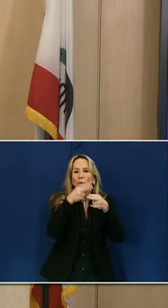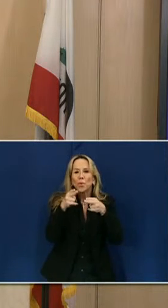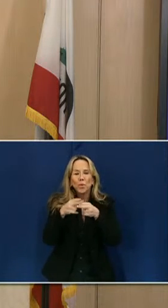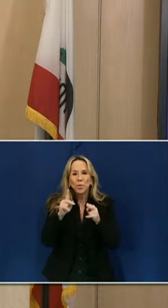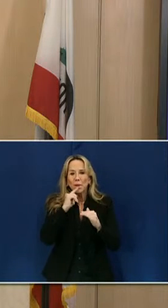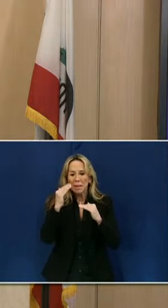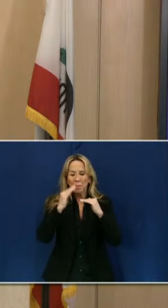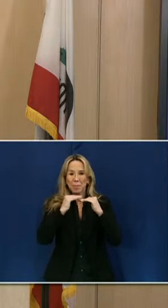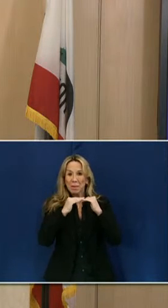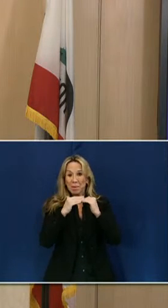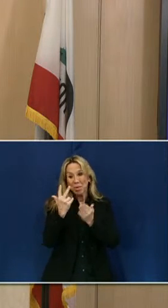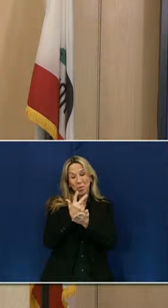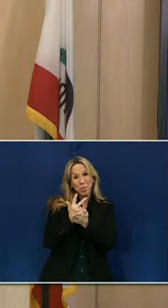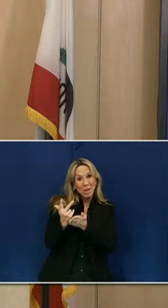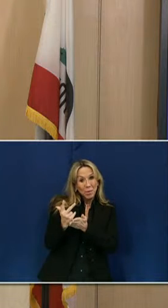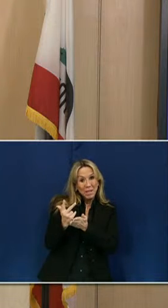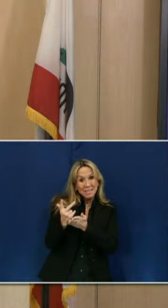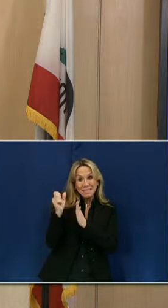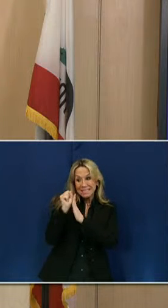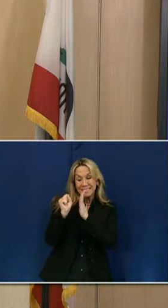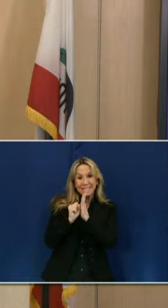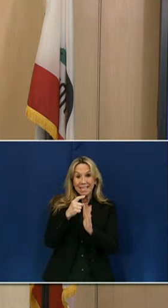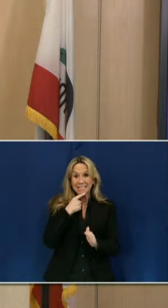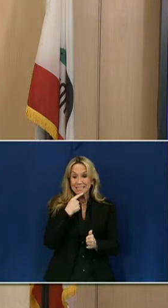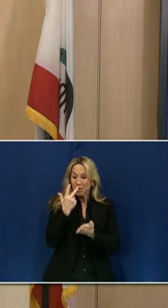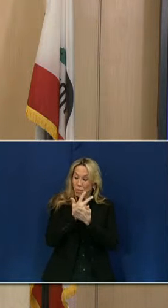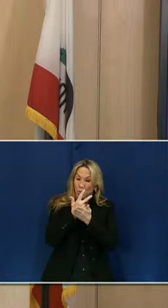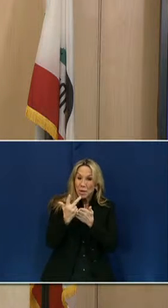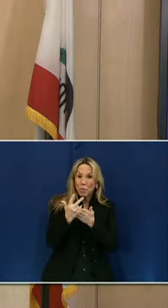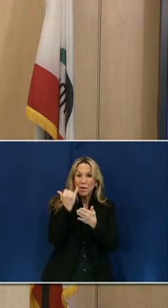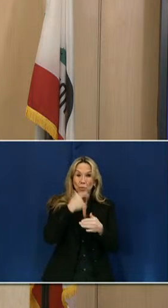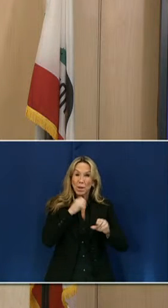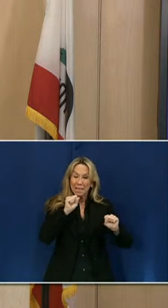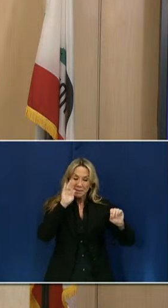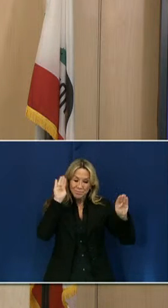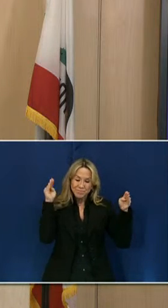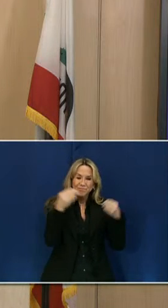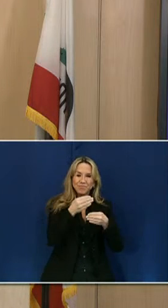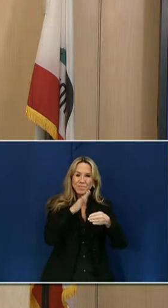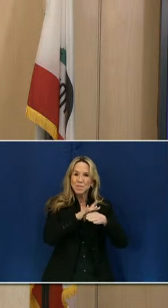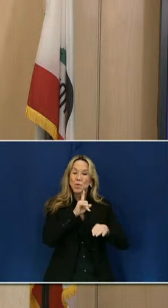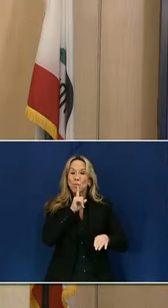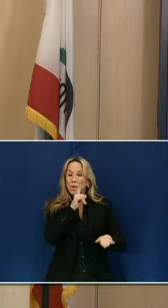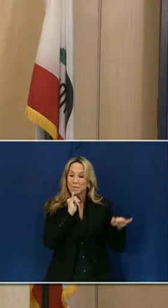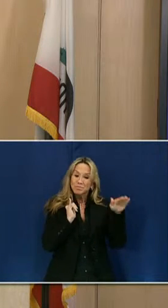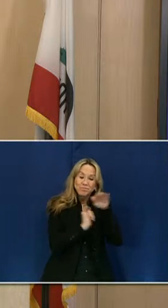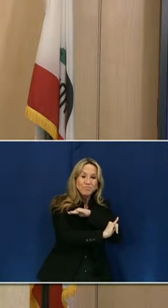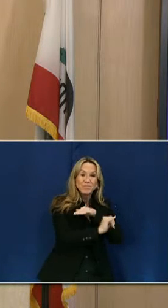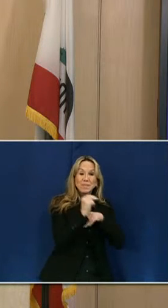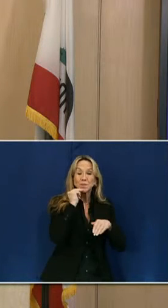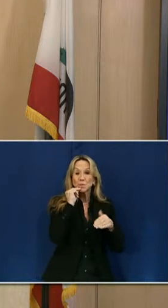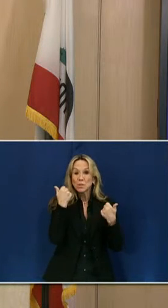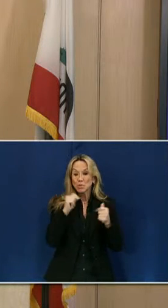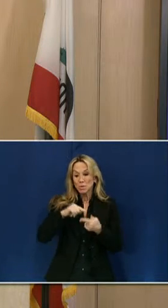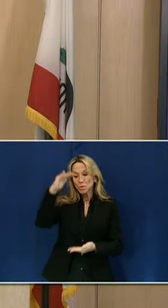set a minimum of 3 weeks. If we can come in with the focus and the attention to say things that might otherwise not be as